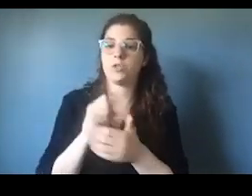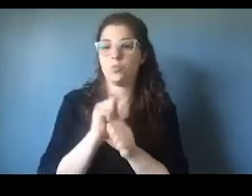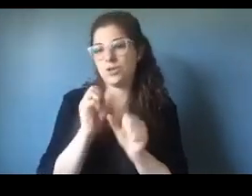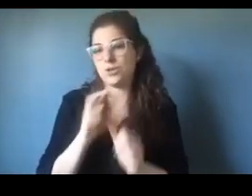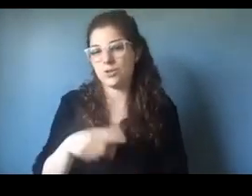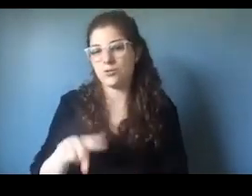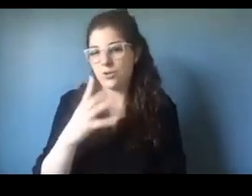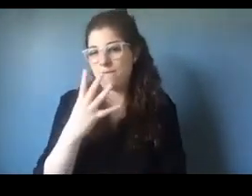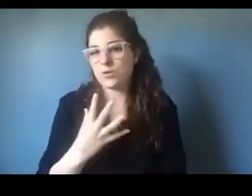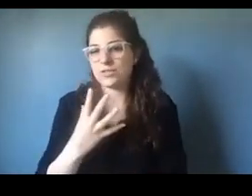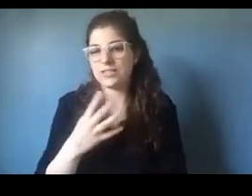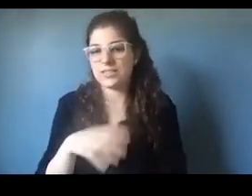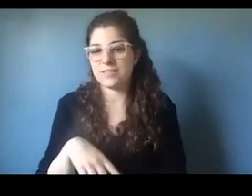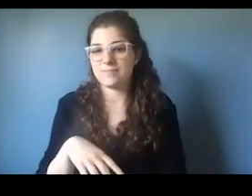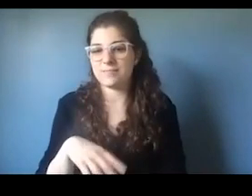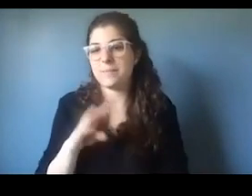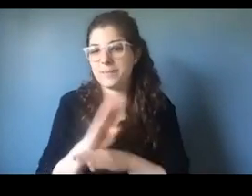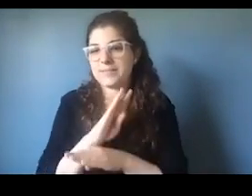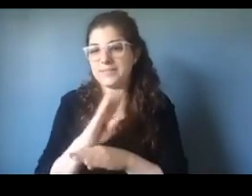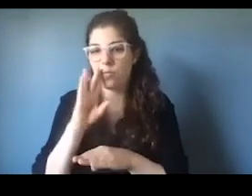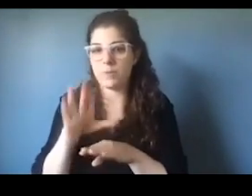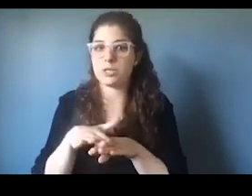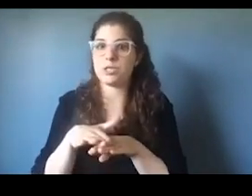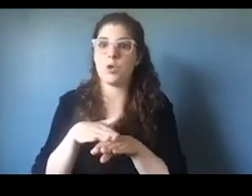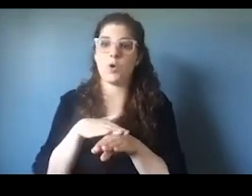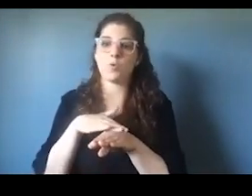unfortunately the kinds of businesses that are going to be slow to recover.